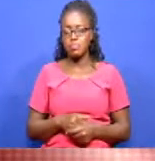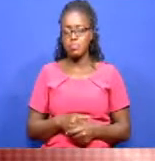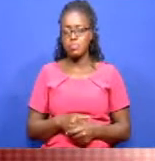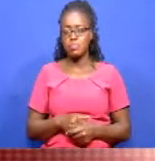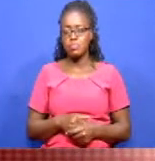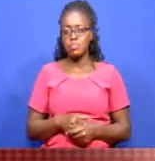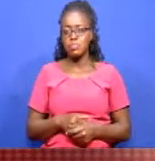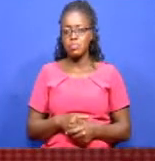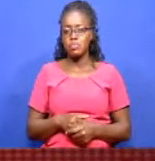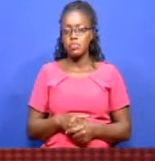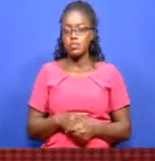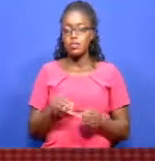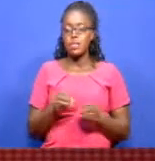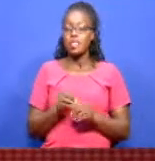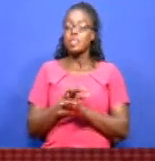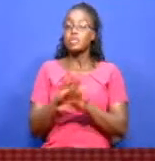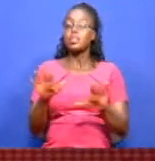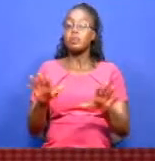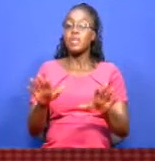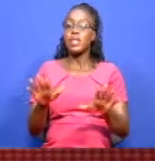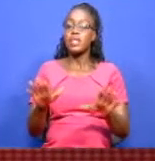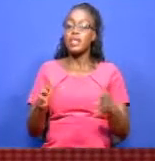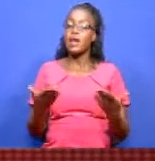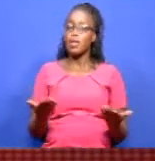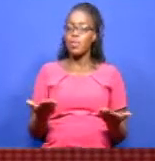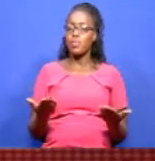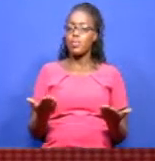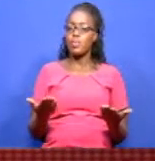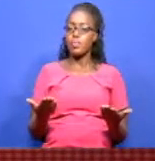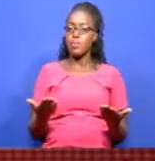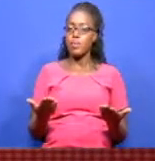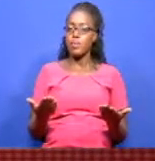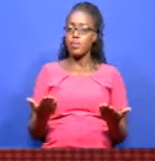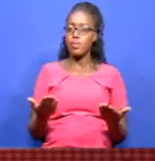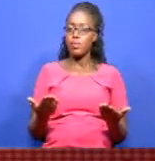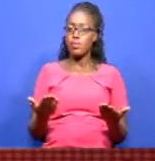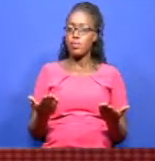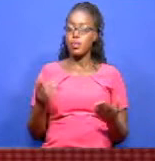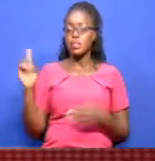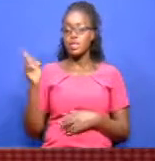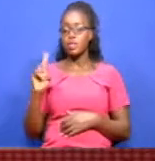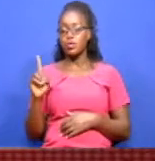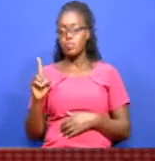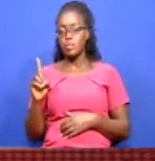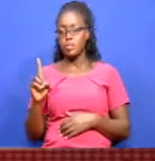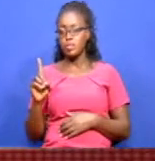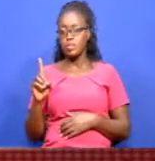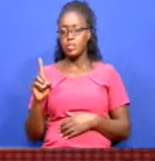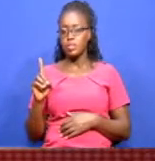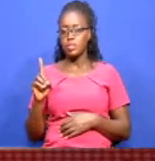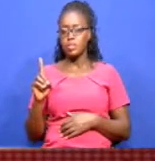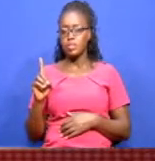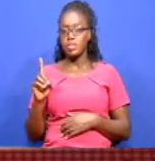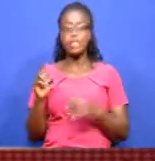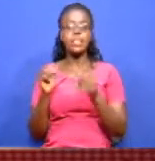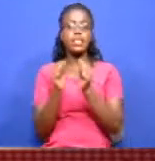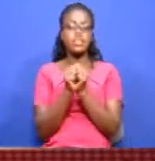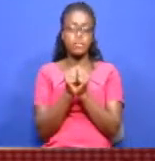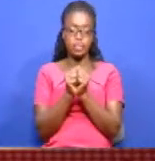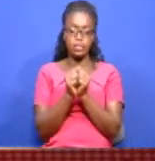In terms of their distribution of these cases in the counties, Nairobi County reported 10